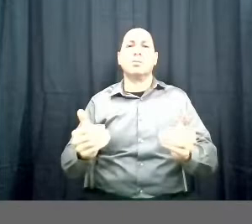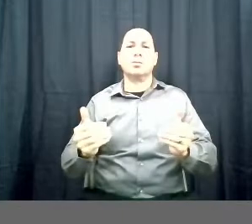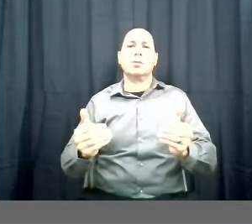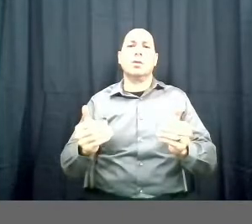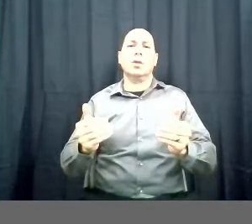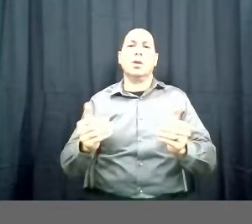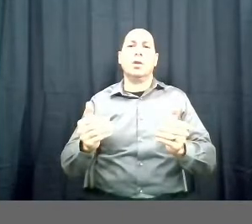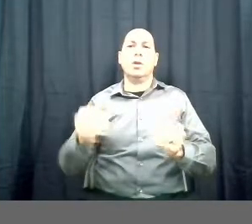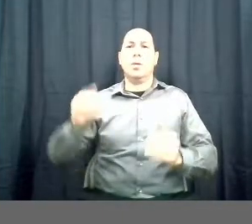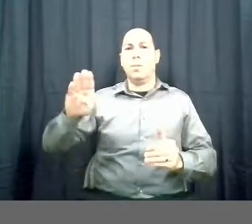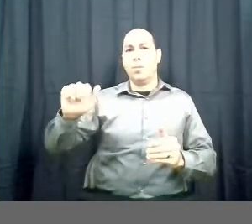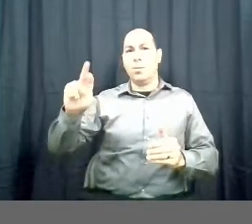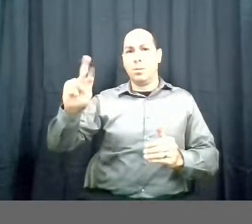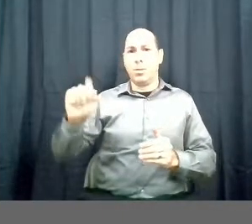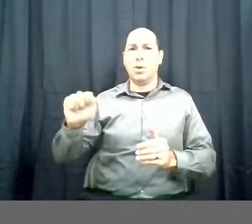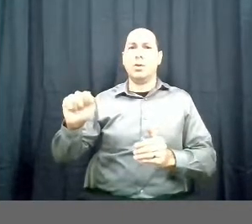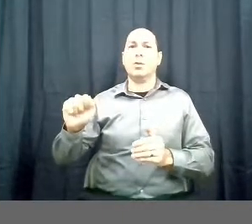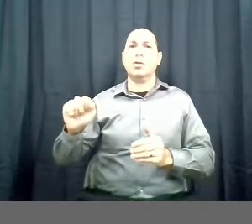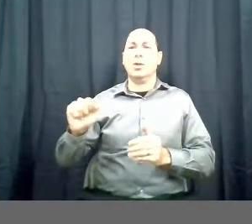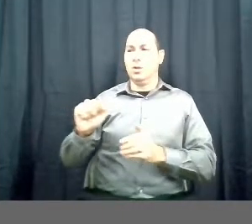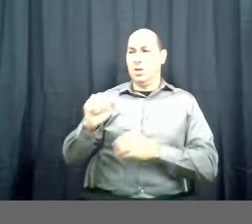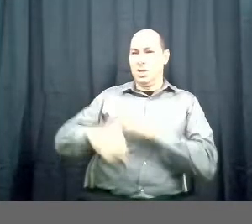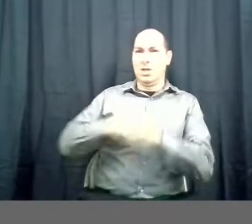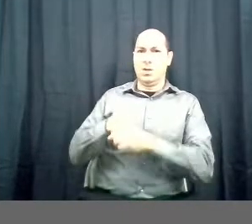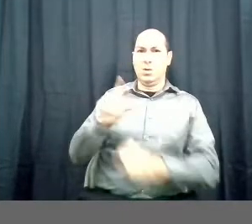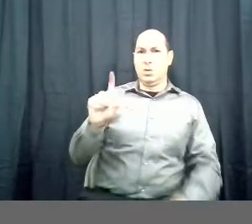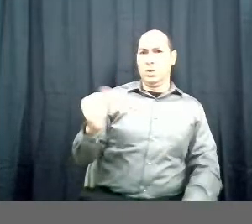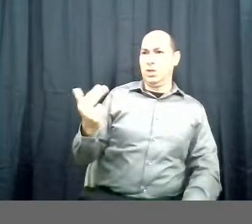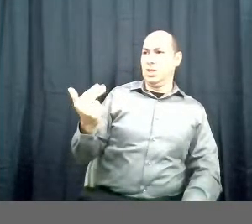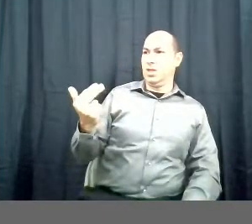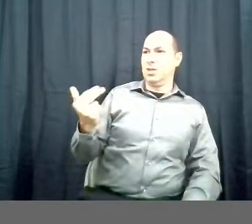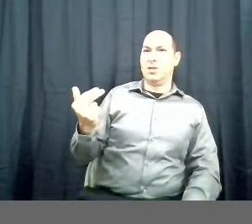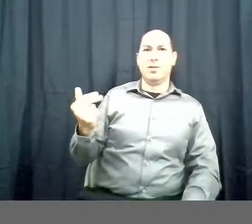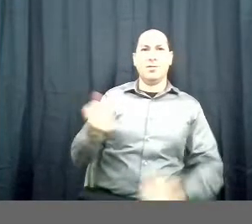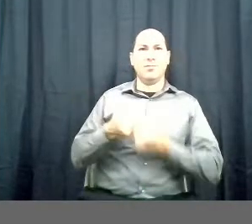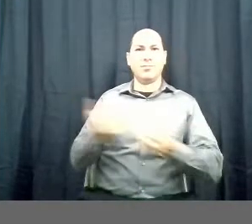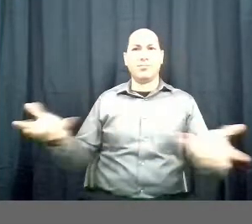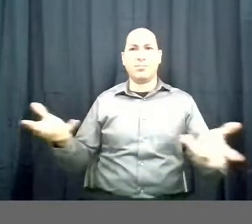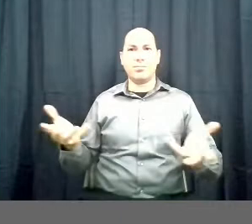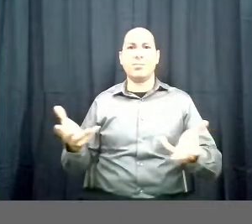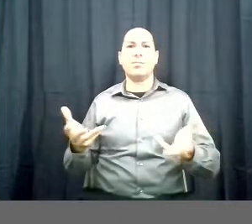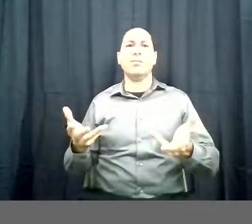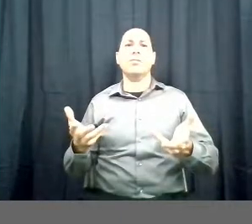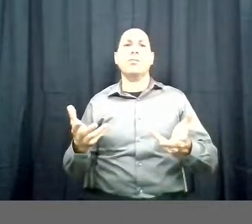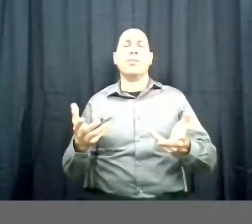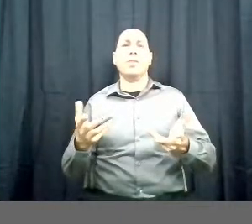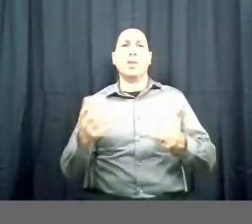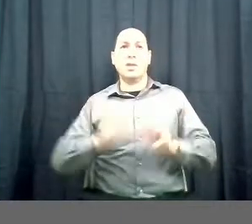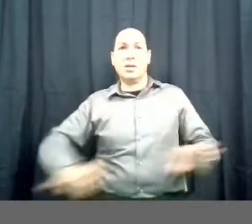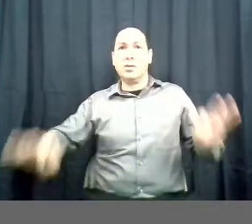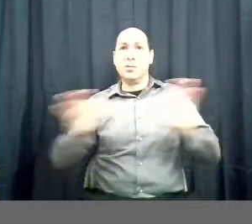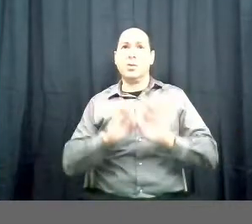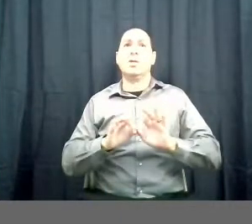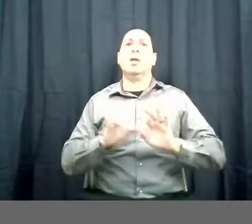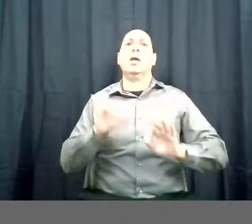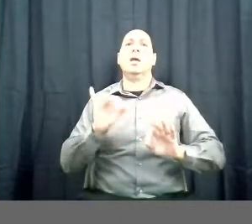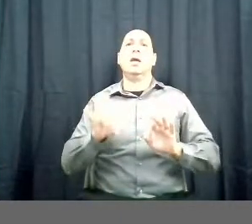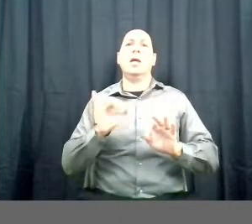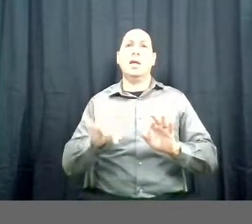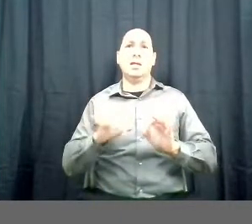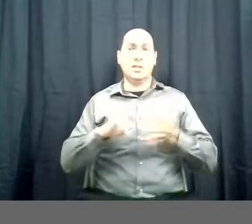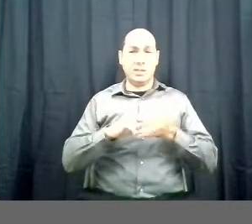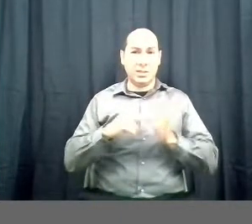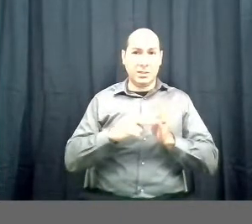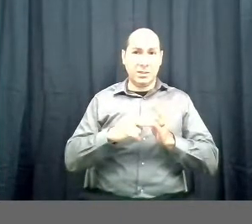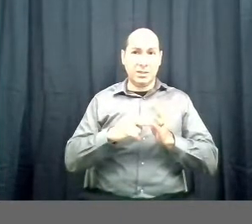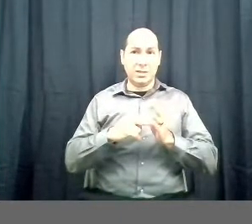fiscal year 2013. The proposed transaction, very important, does not involve the issuance of new debt. The total